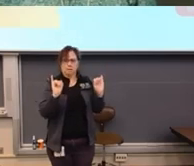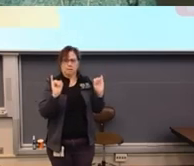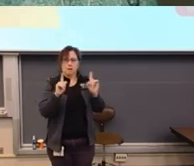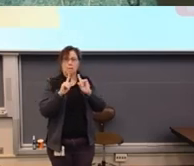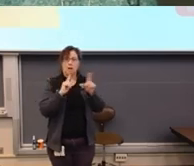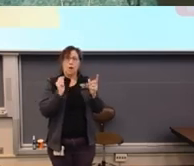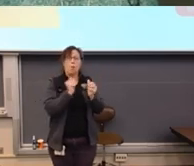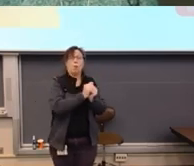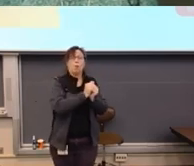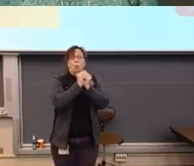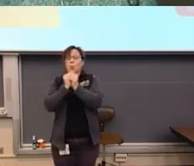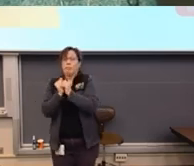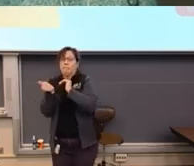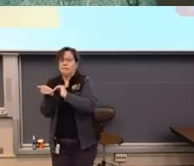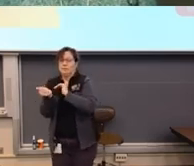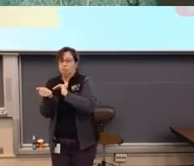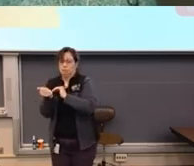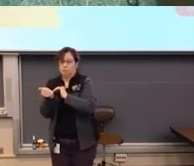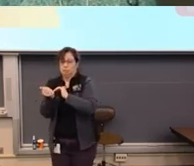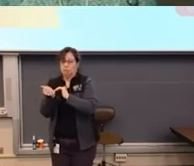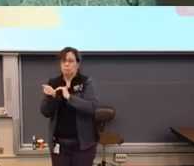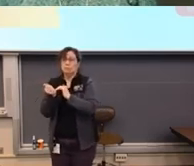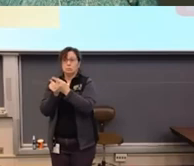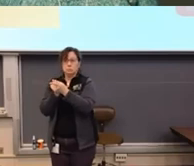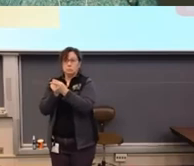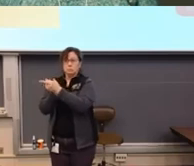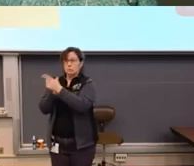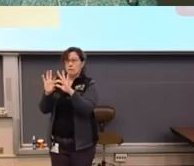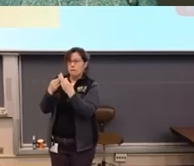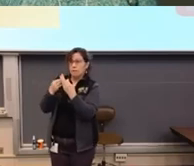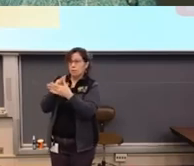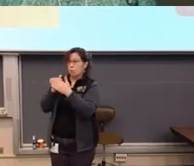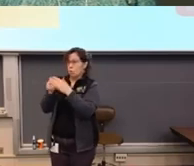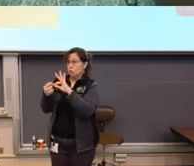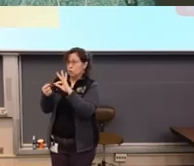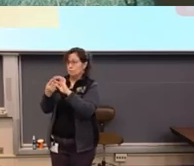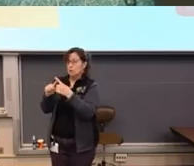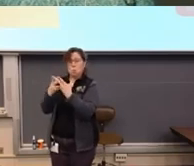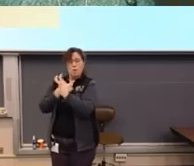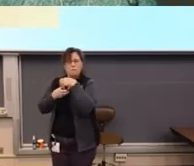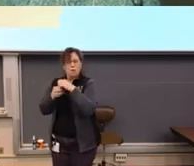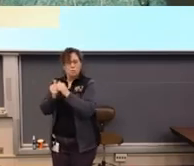their physicians, and they also want family and close friends to be part of those conversations.